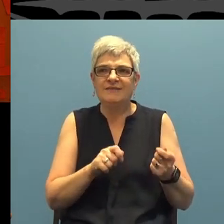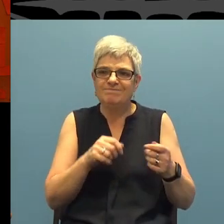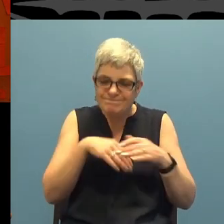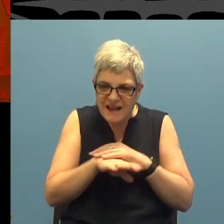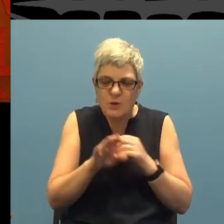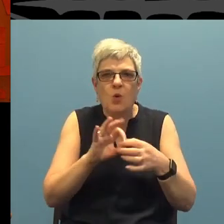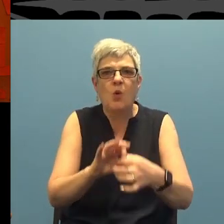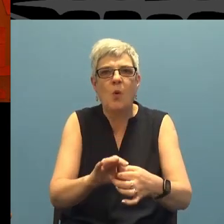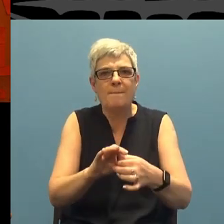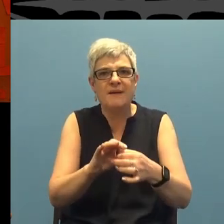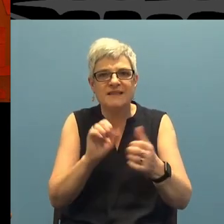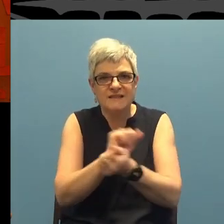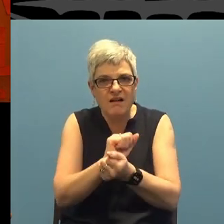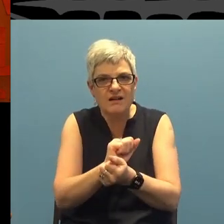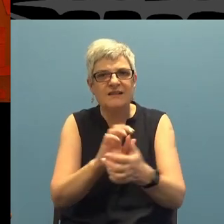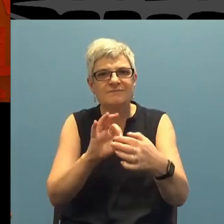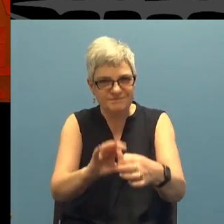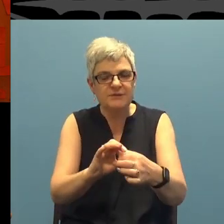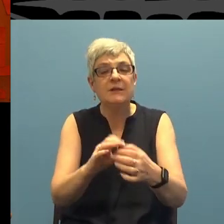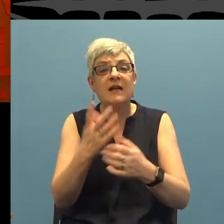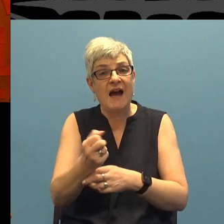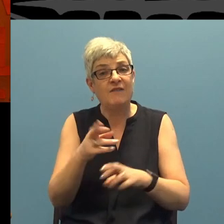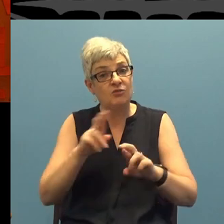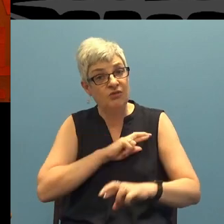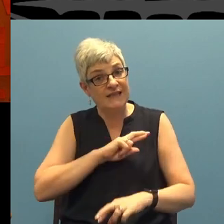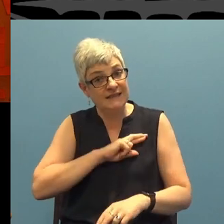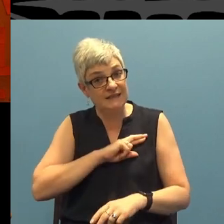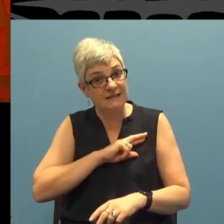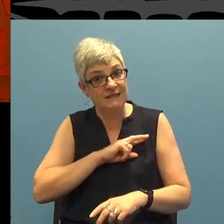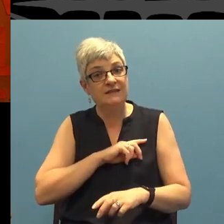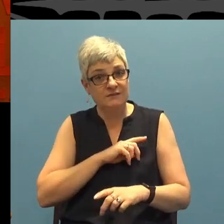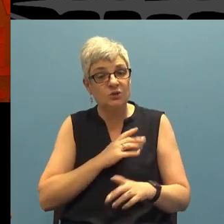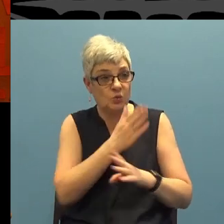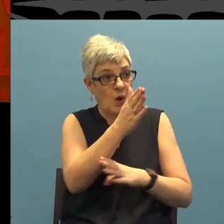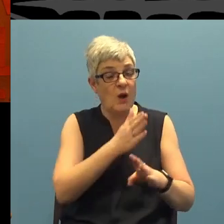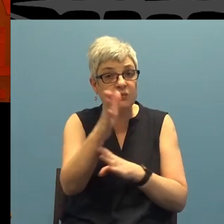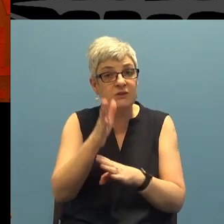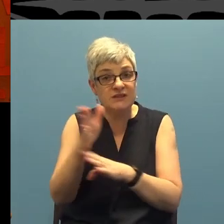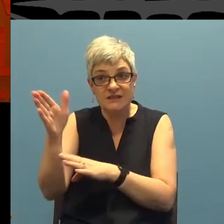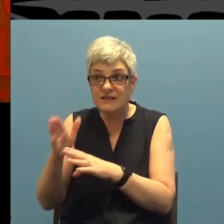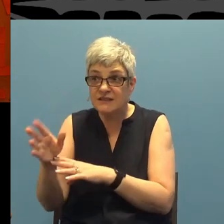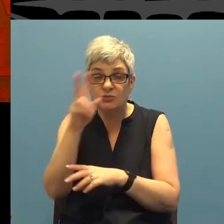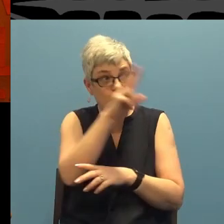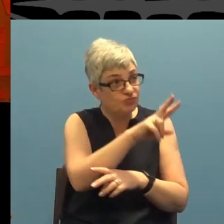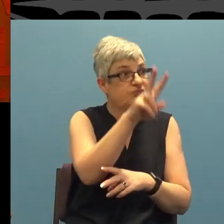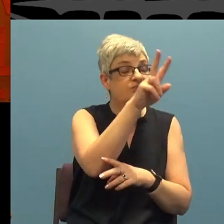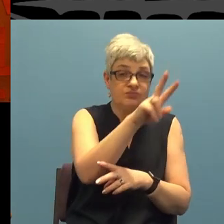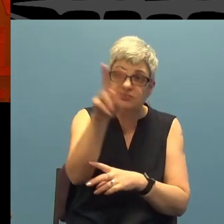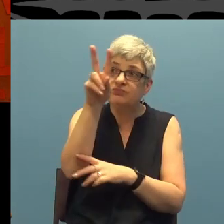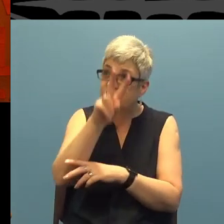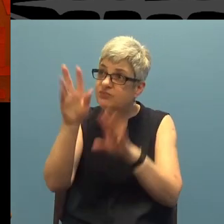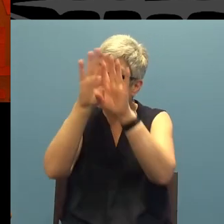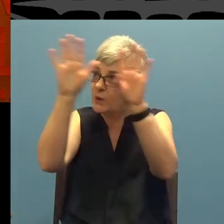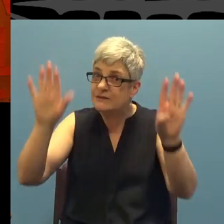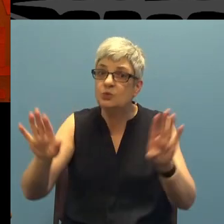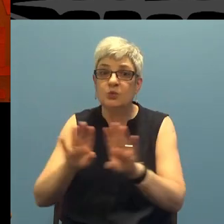quite a while, it gives them a reason to go out. And they can go around and look at all the various windows,